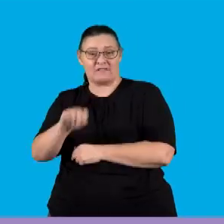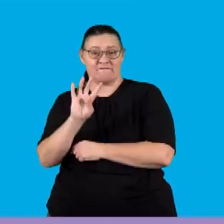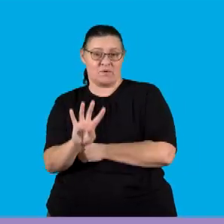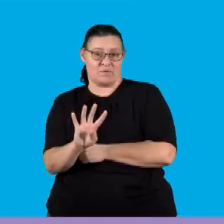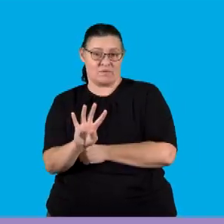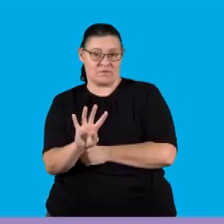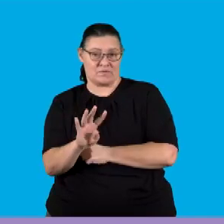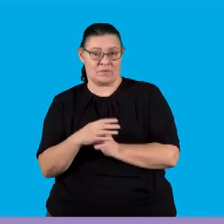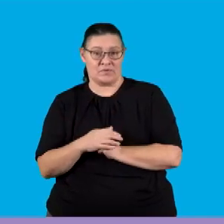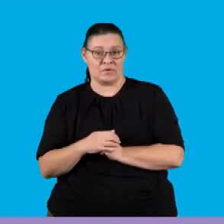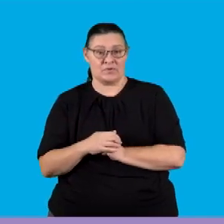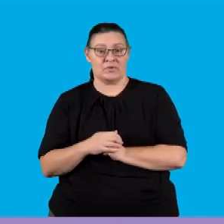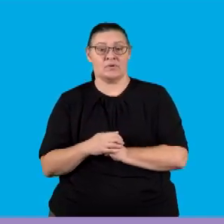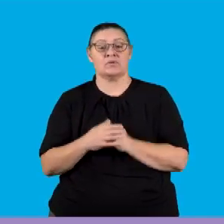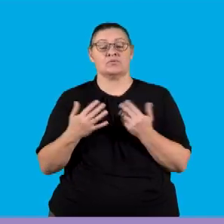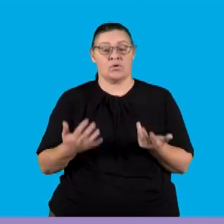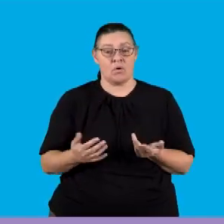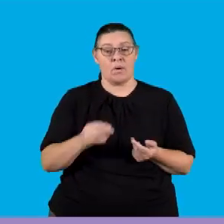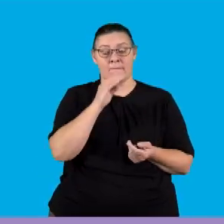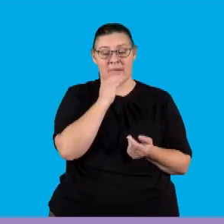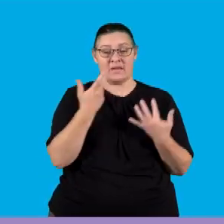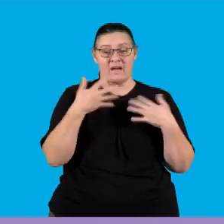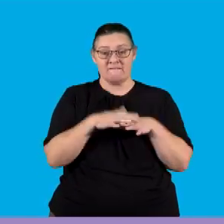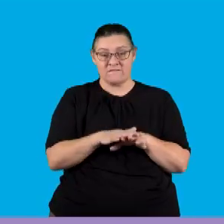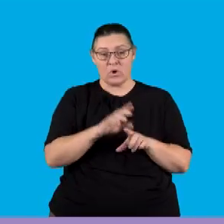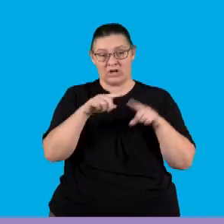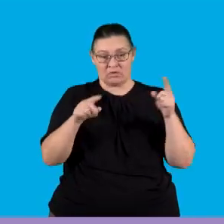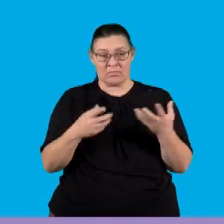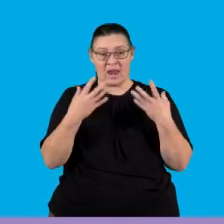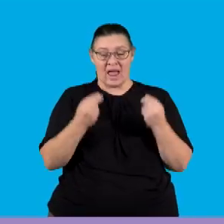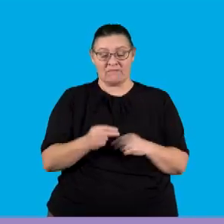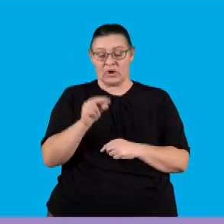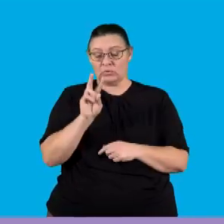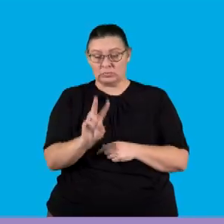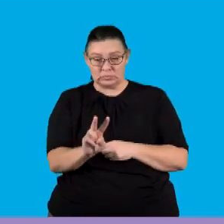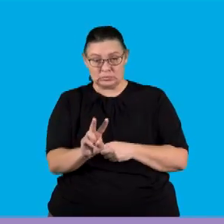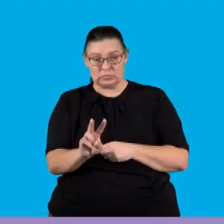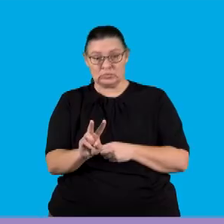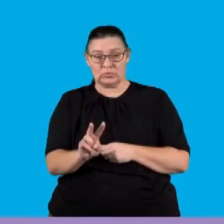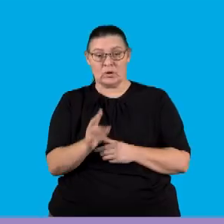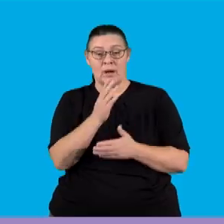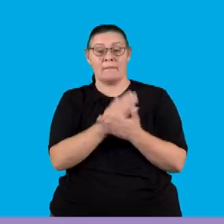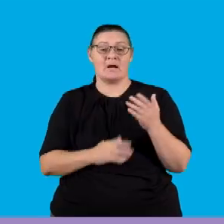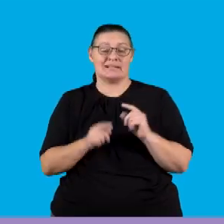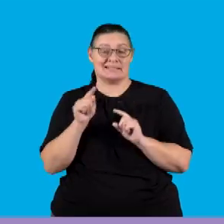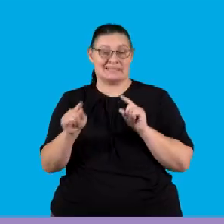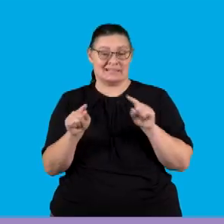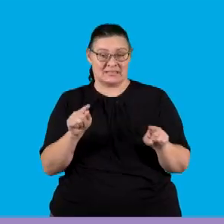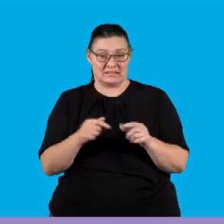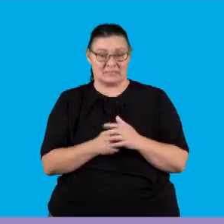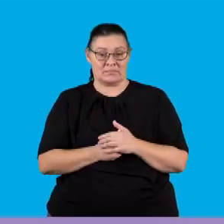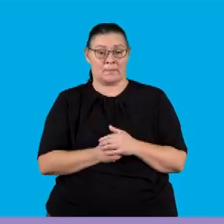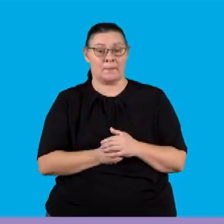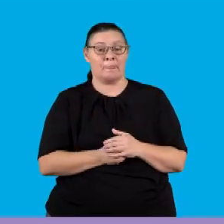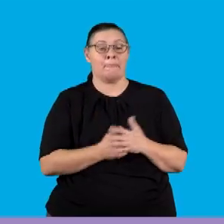and subtract 4. So this means that our flow diagram is going to have 2 parts